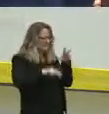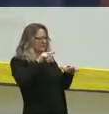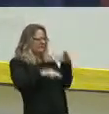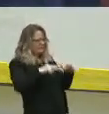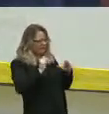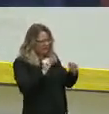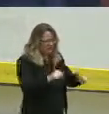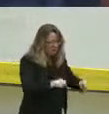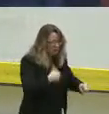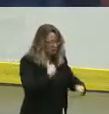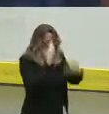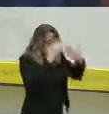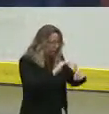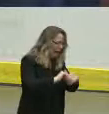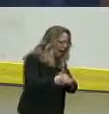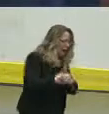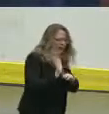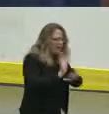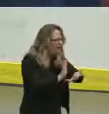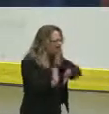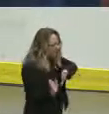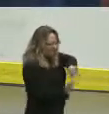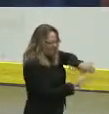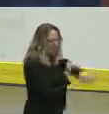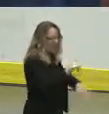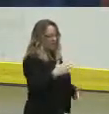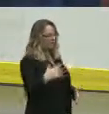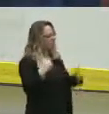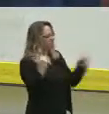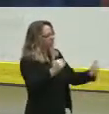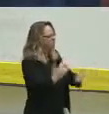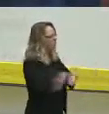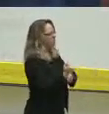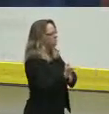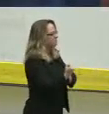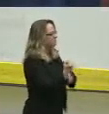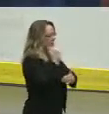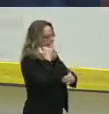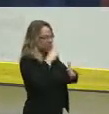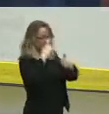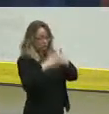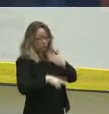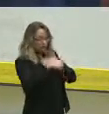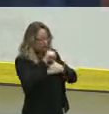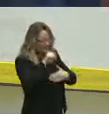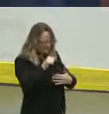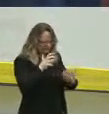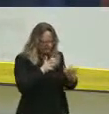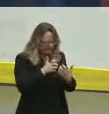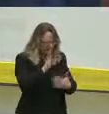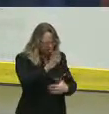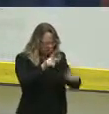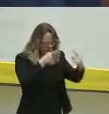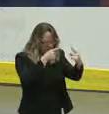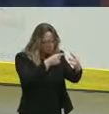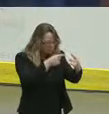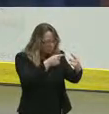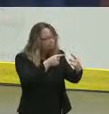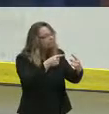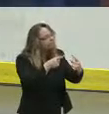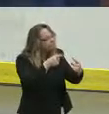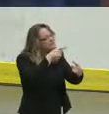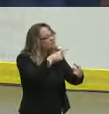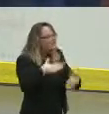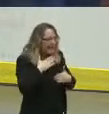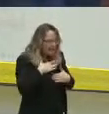haves, or the I don't know how to's. Let's just get up and do it. If the results are not what you wanted, be glad about what you have